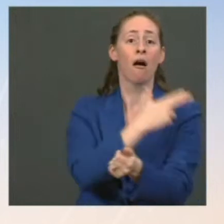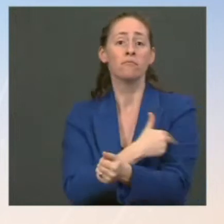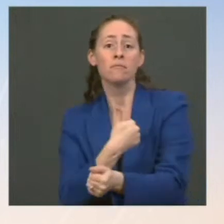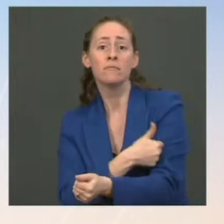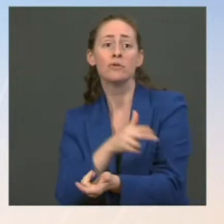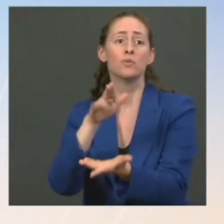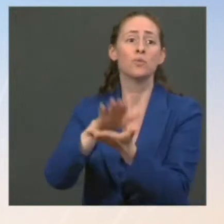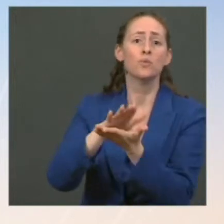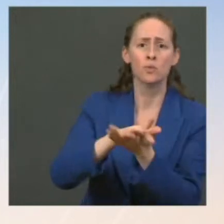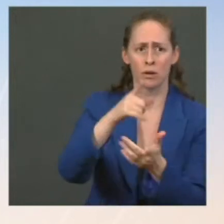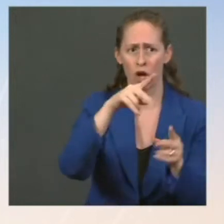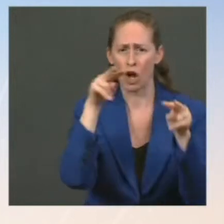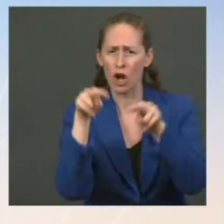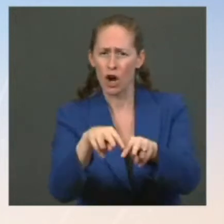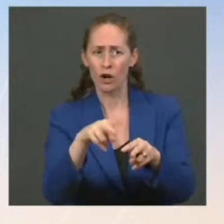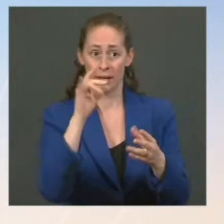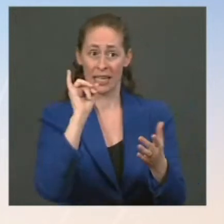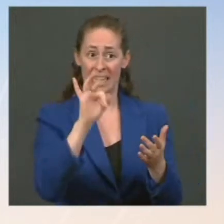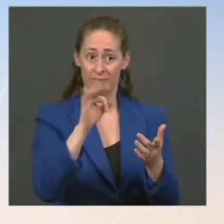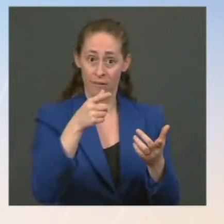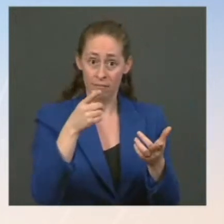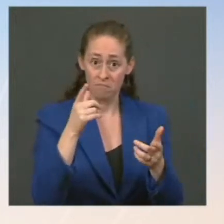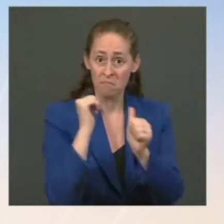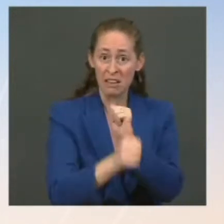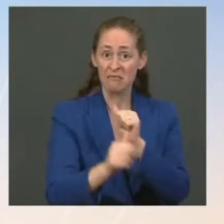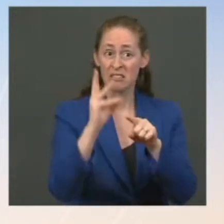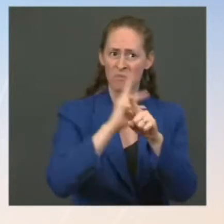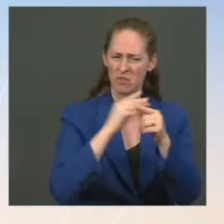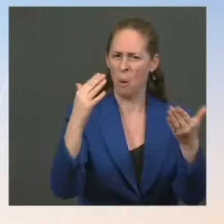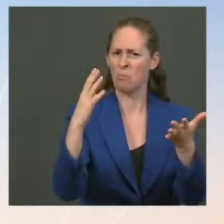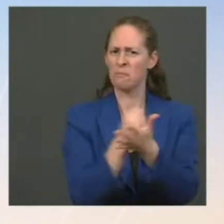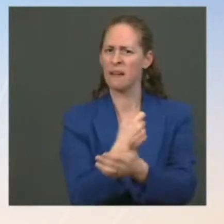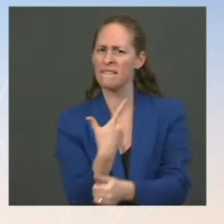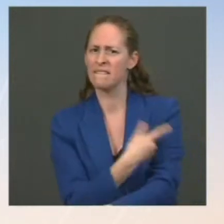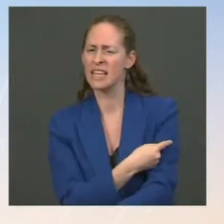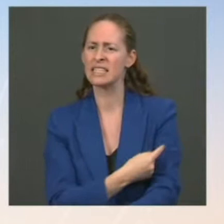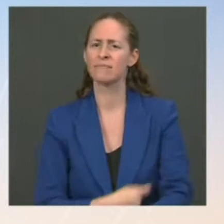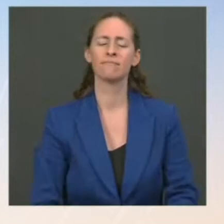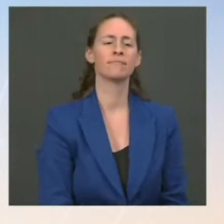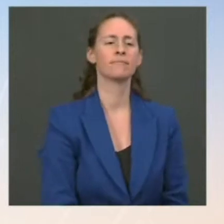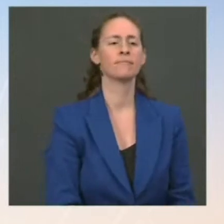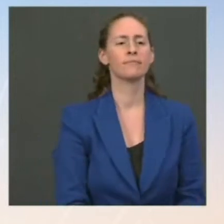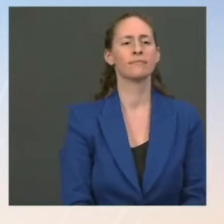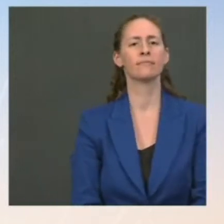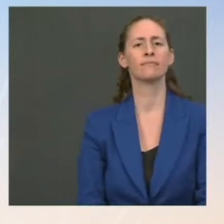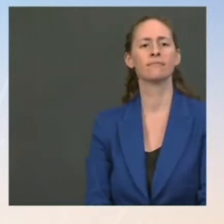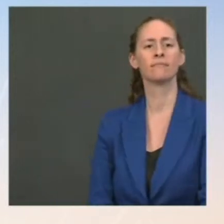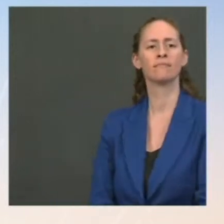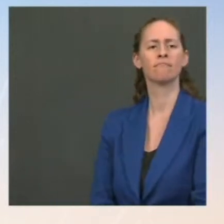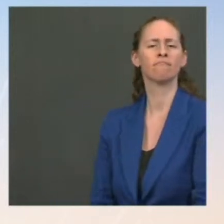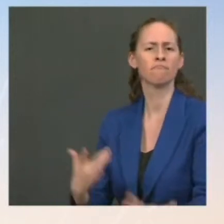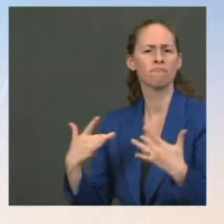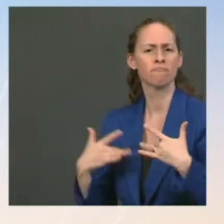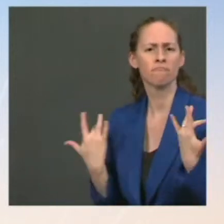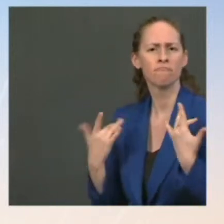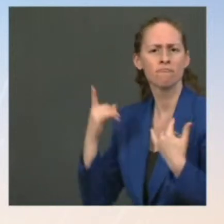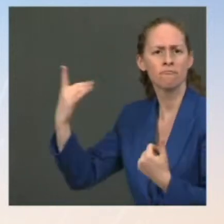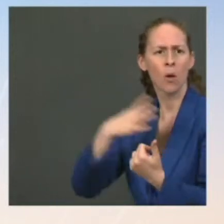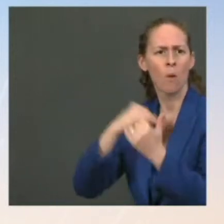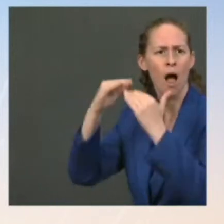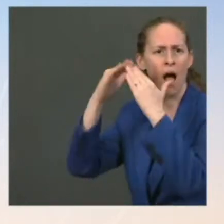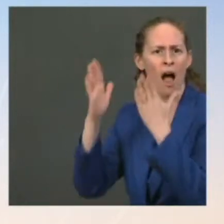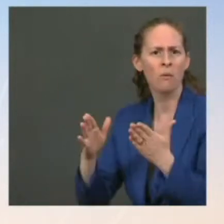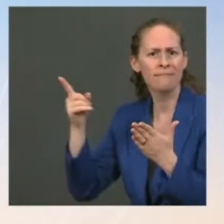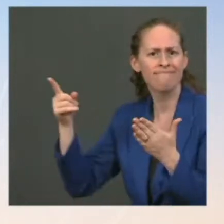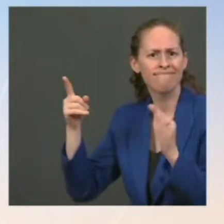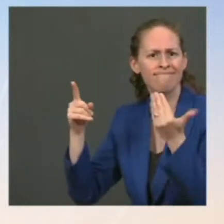more than 6 months, you should go get a shot. And who's going to make that determination about the White House complex? Is that a CDC decision? Is that a White House medical office,